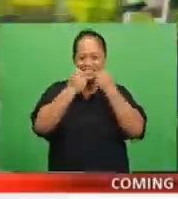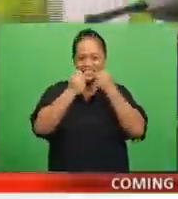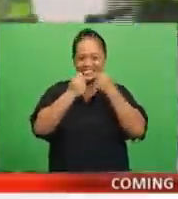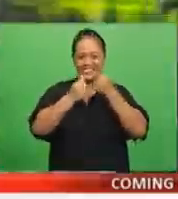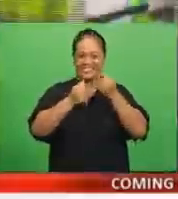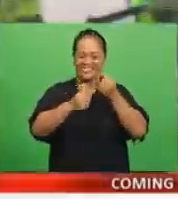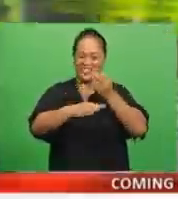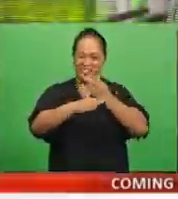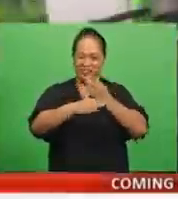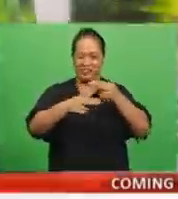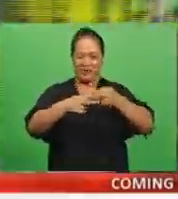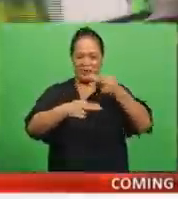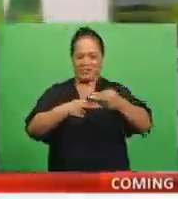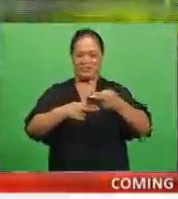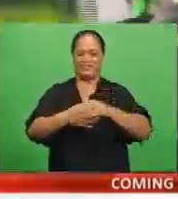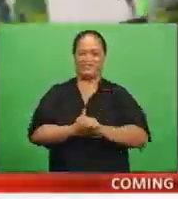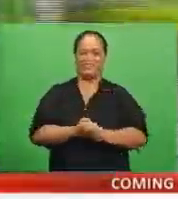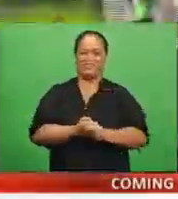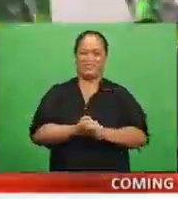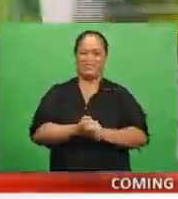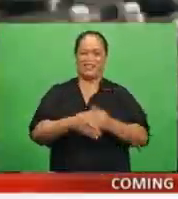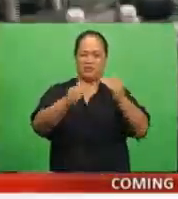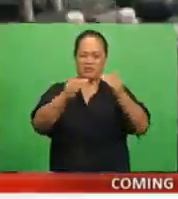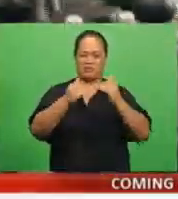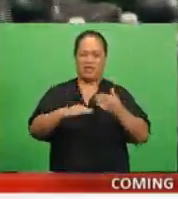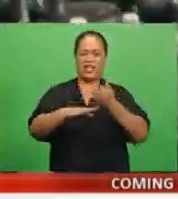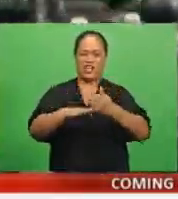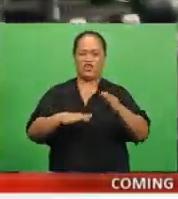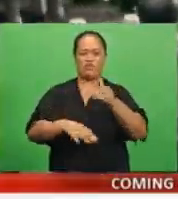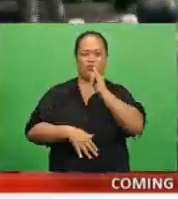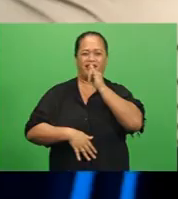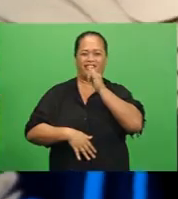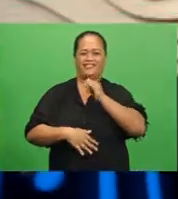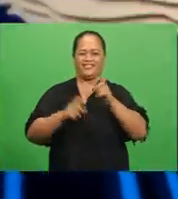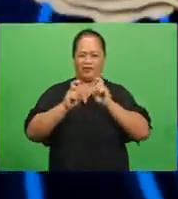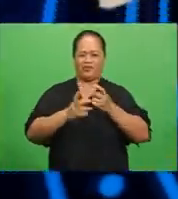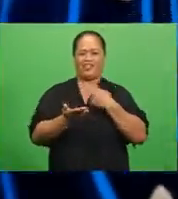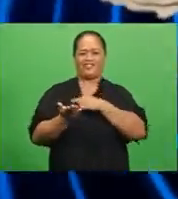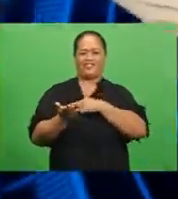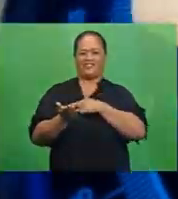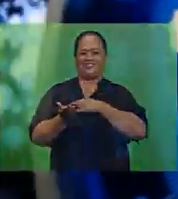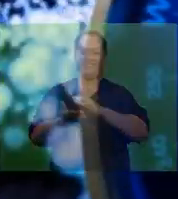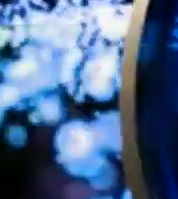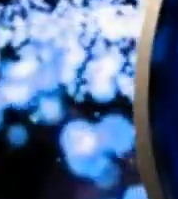And in growing Fiji, new brewery to be set up. Stay with us.